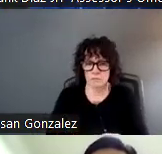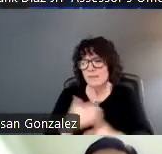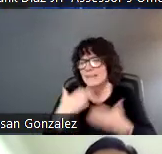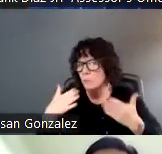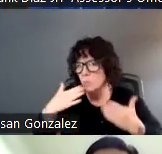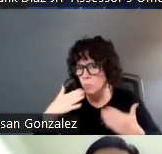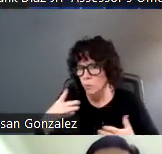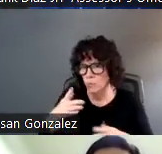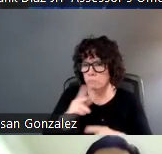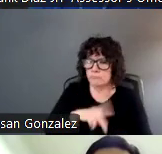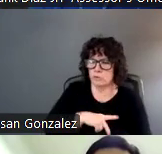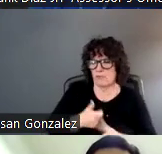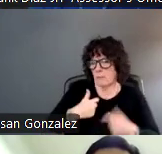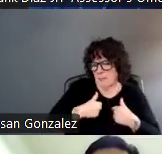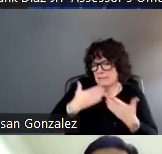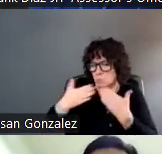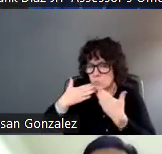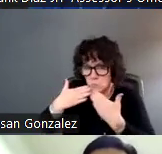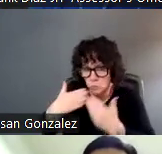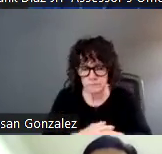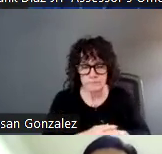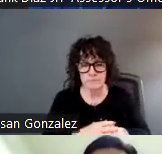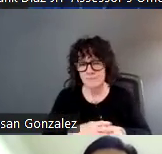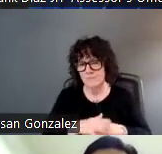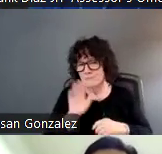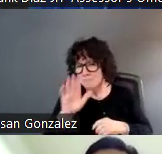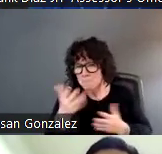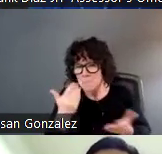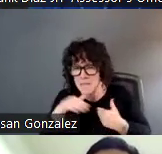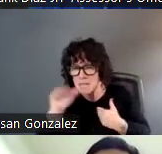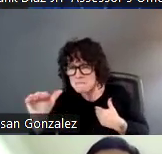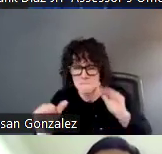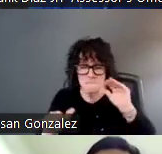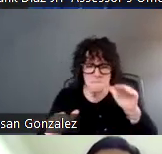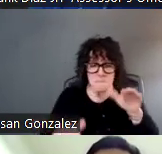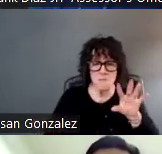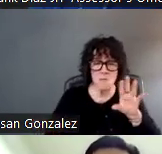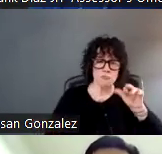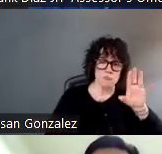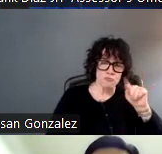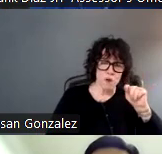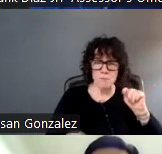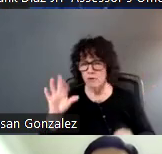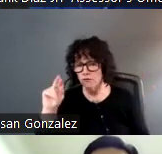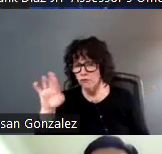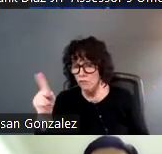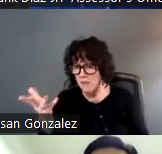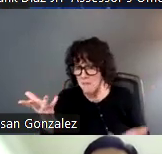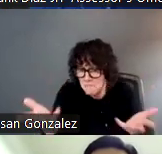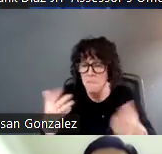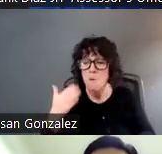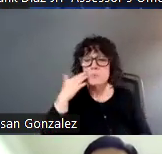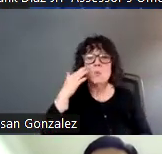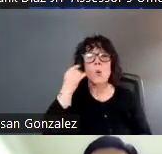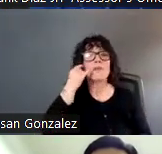about. But I invite you to do so if you have anything that you'd like to share now. We